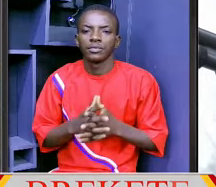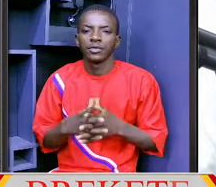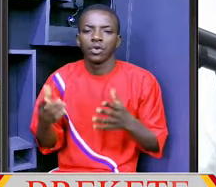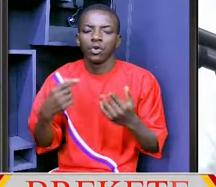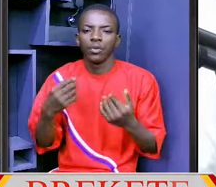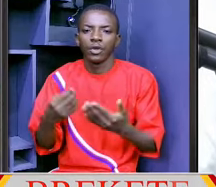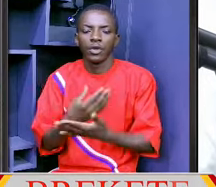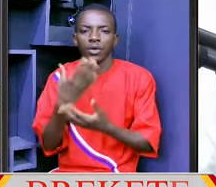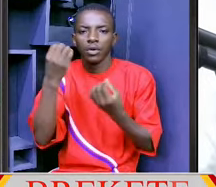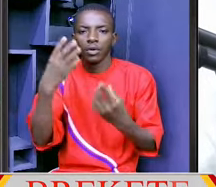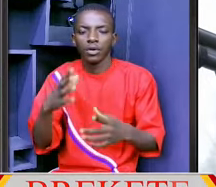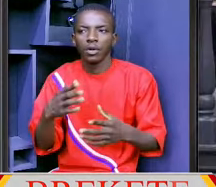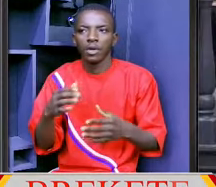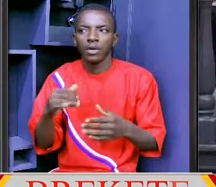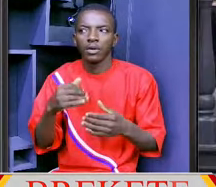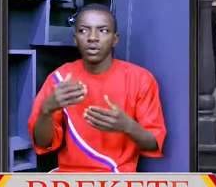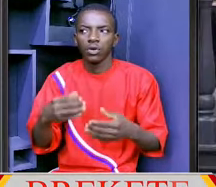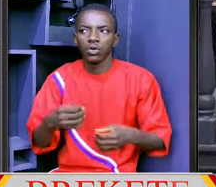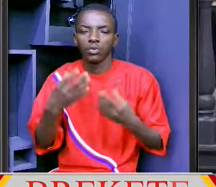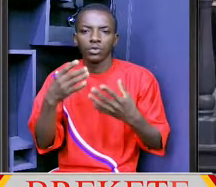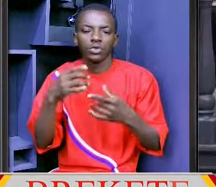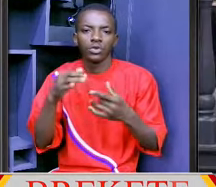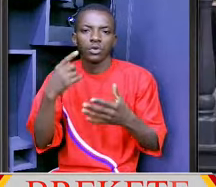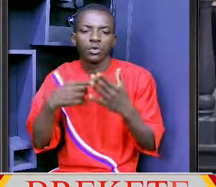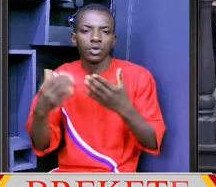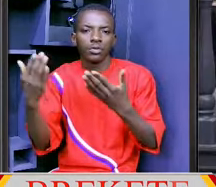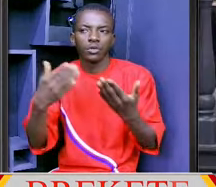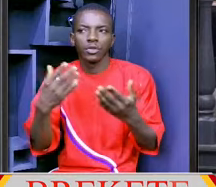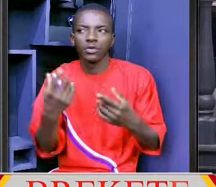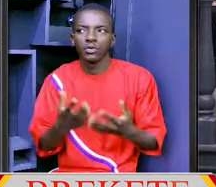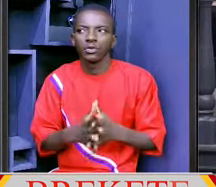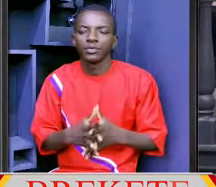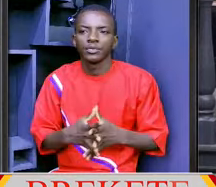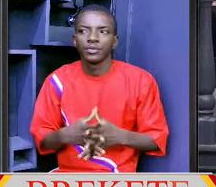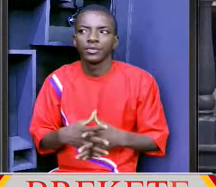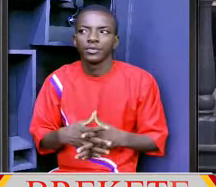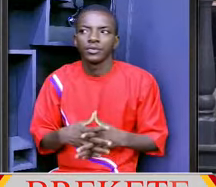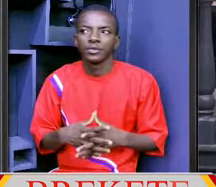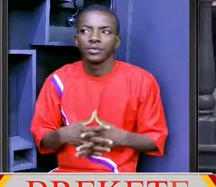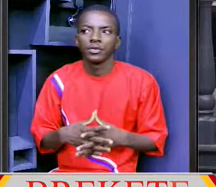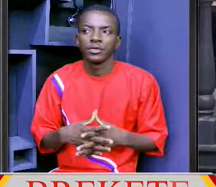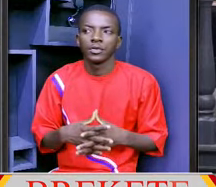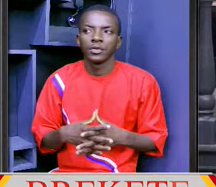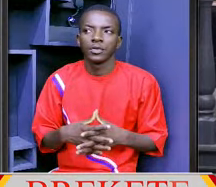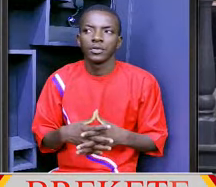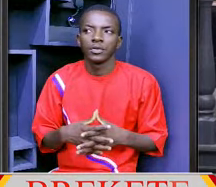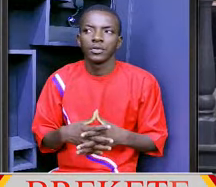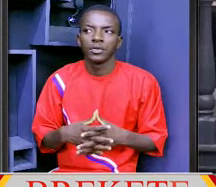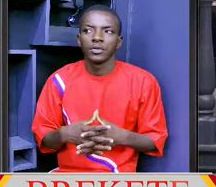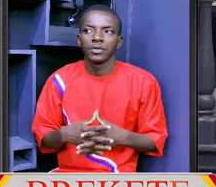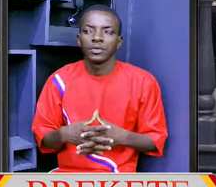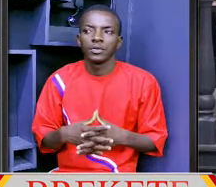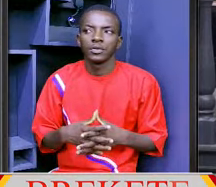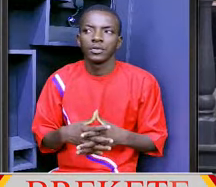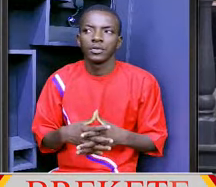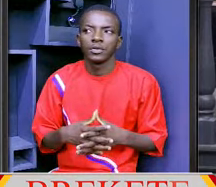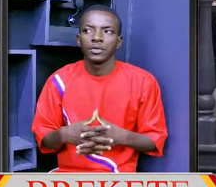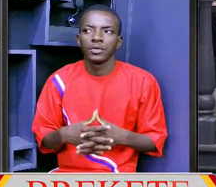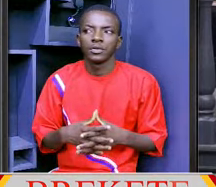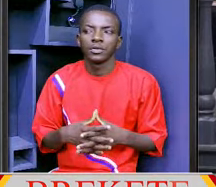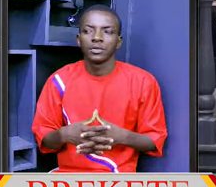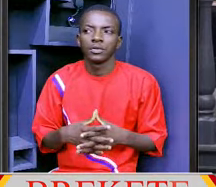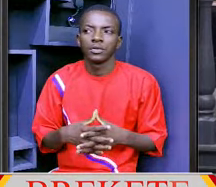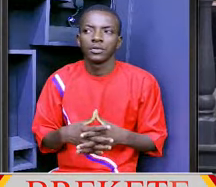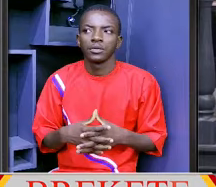update about the condition of the girl and waiting carry una come. Okay, the elders are here. Oh, tall.